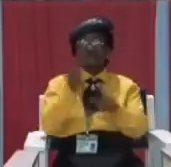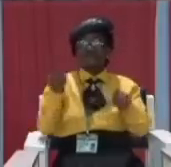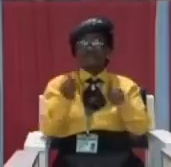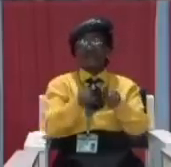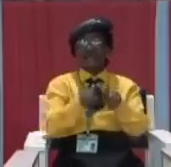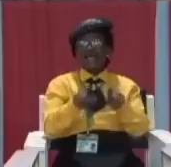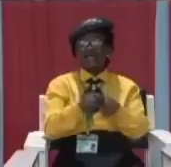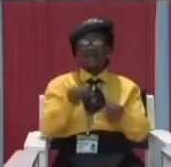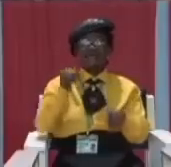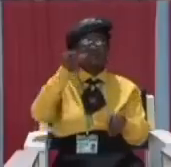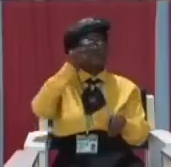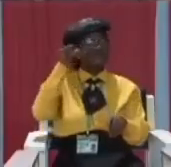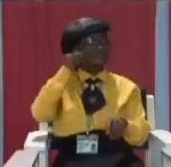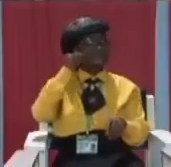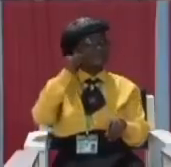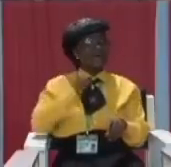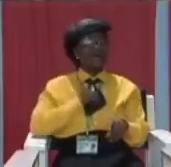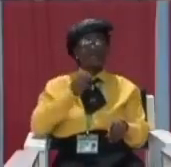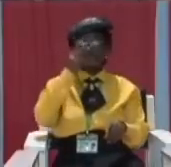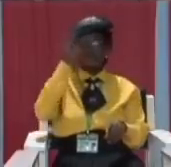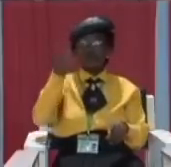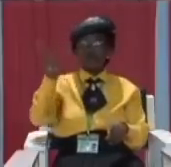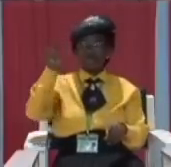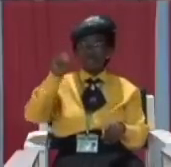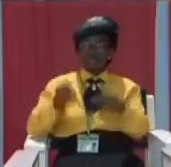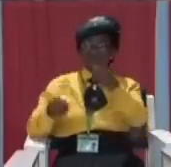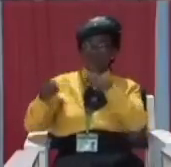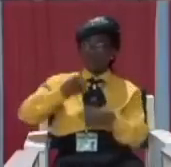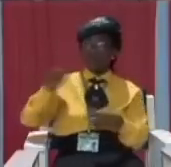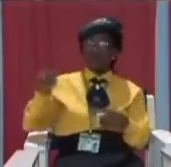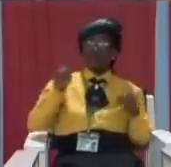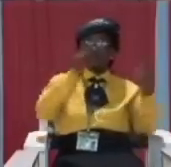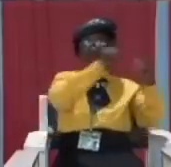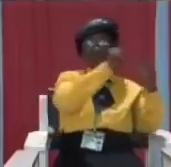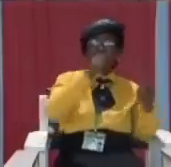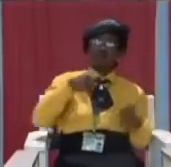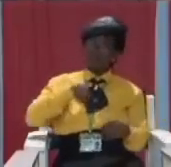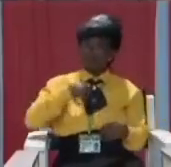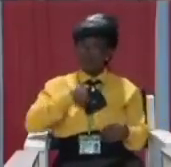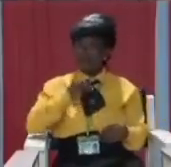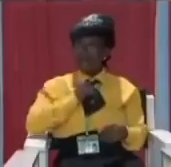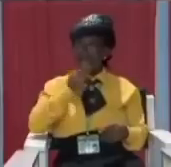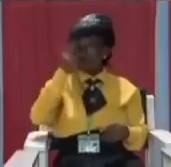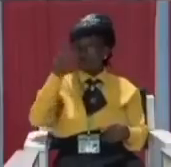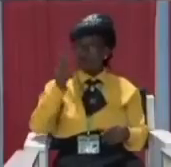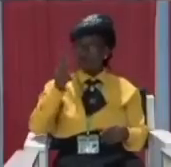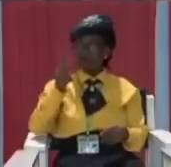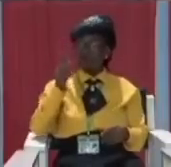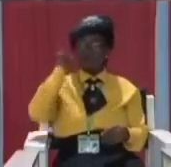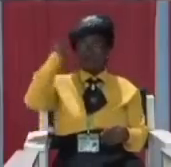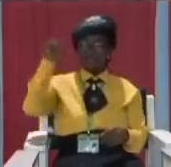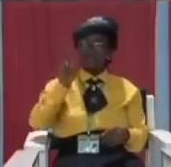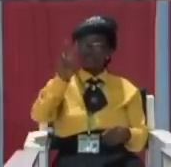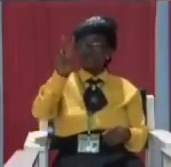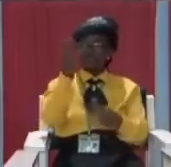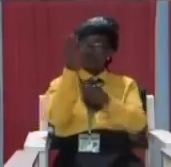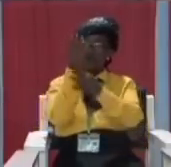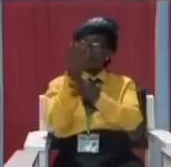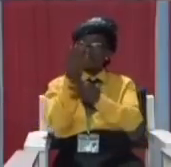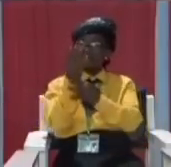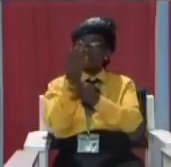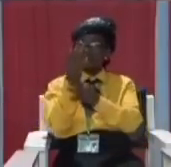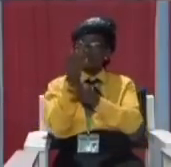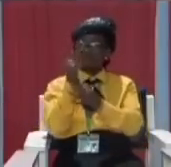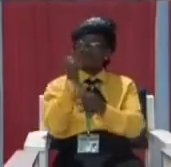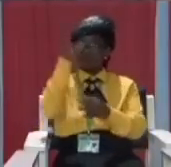And I saw him coming towards me. I saw his two hands coming as if suddenly the two hands became